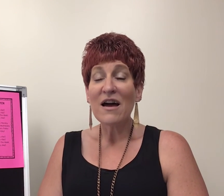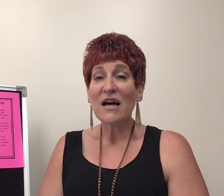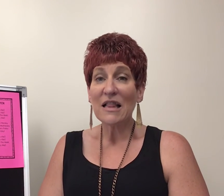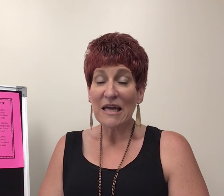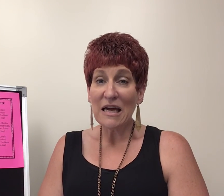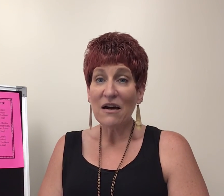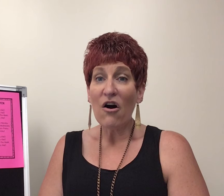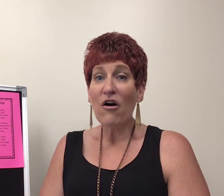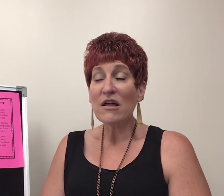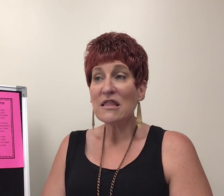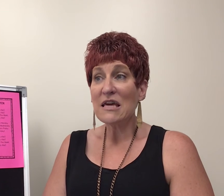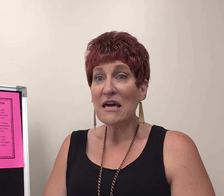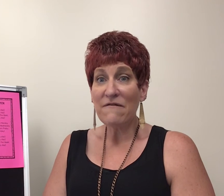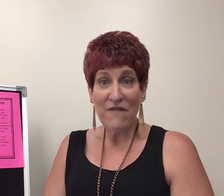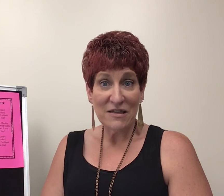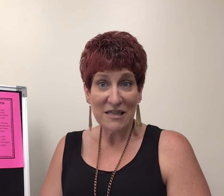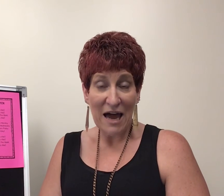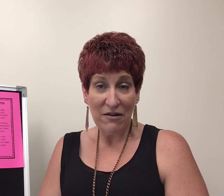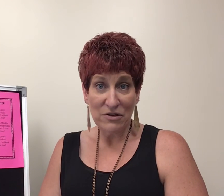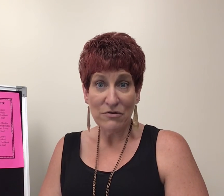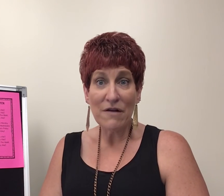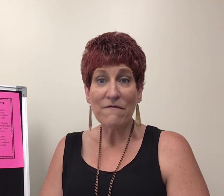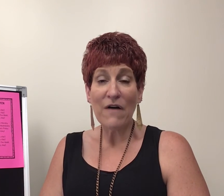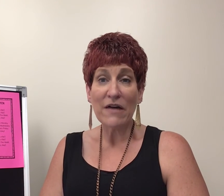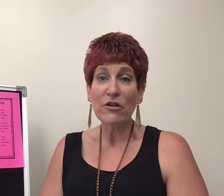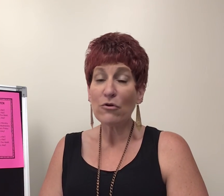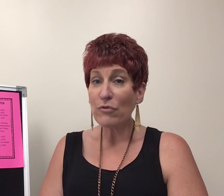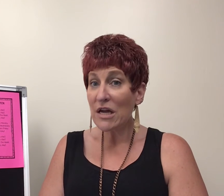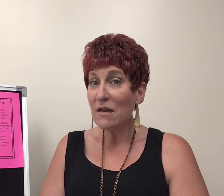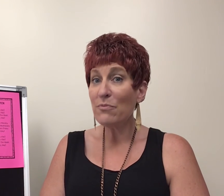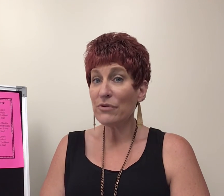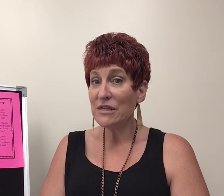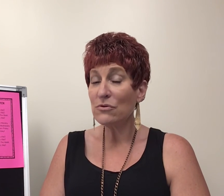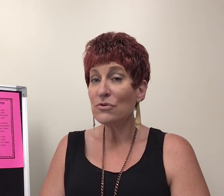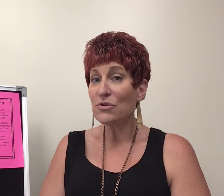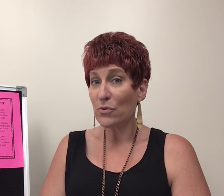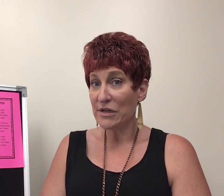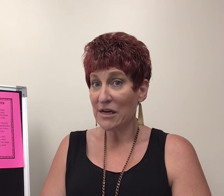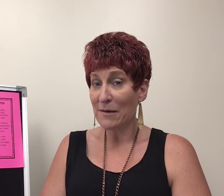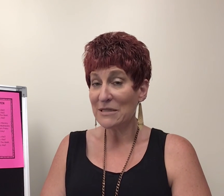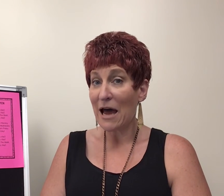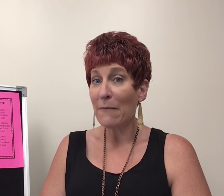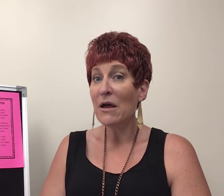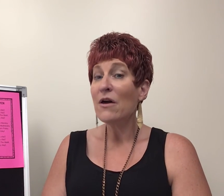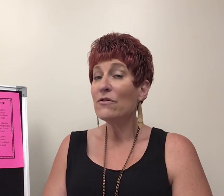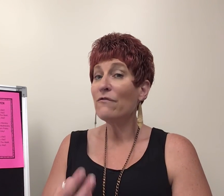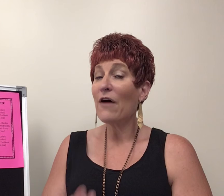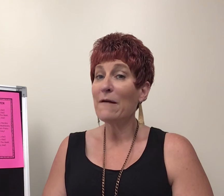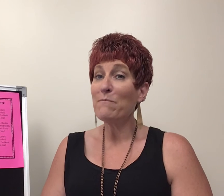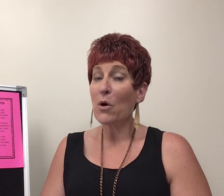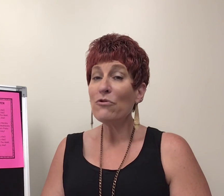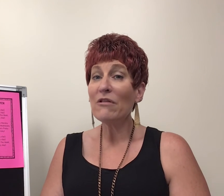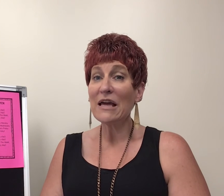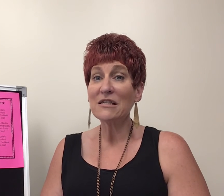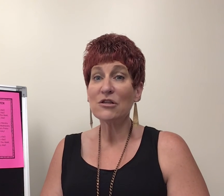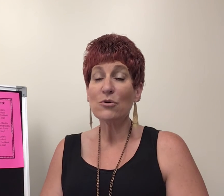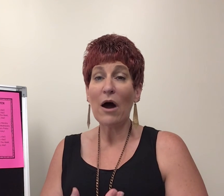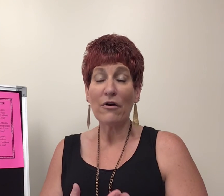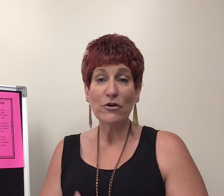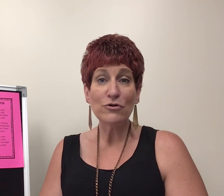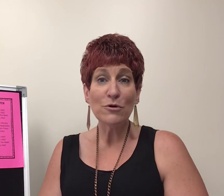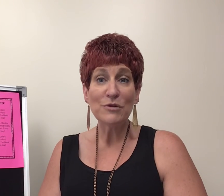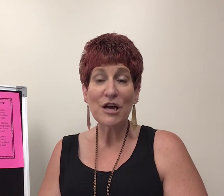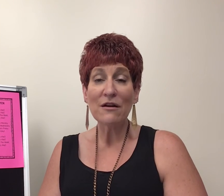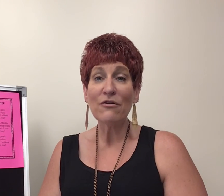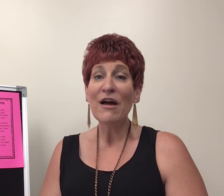unioncountylibraries.org, click on the events calendar and find the green preschool story time tab, you'll find both links to